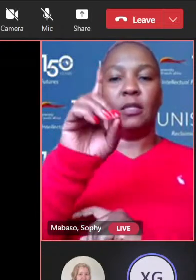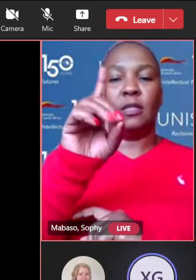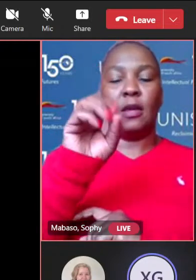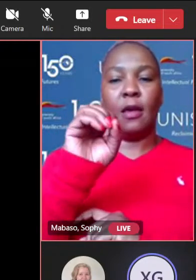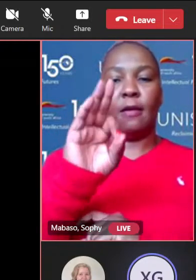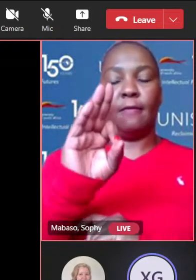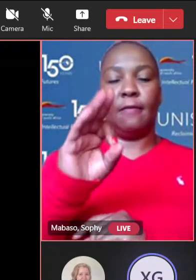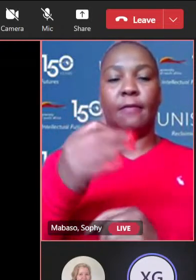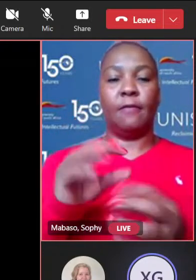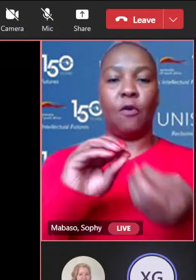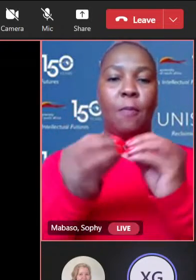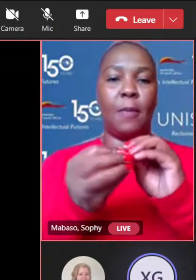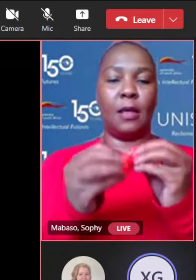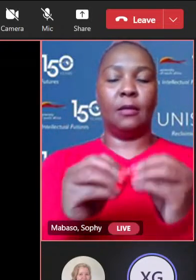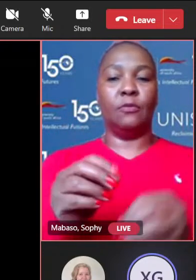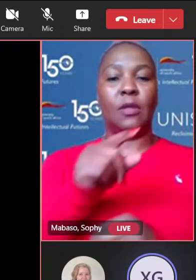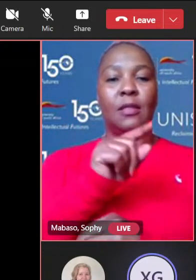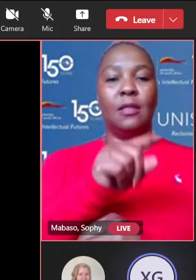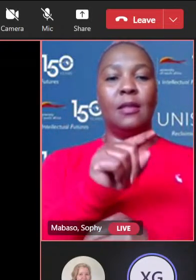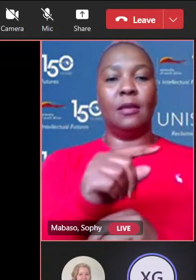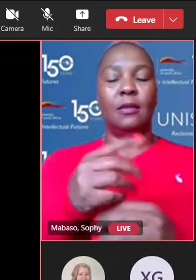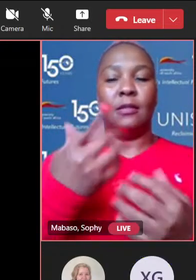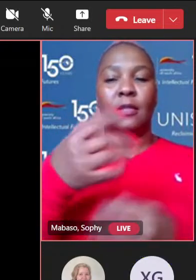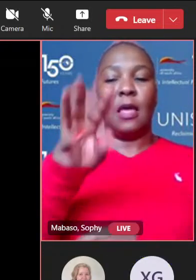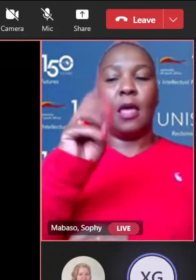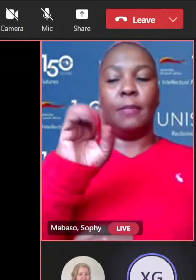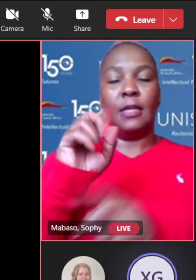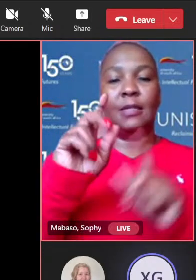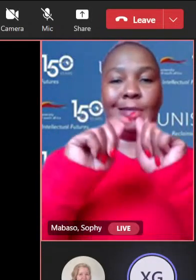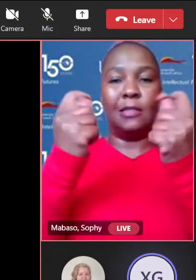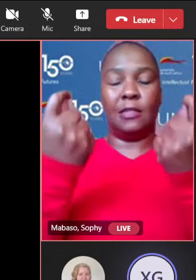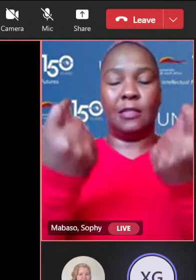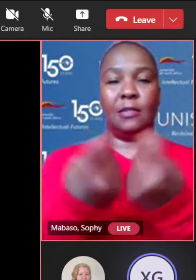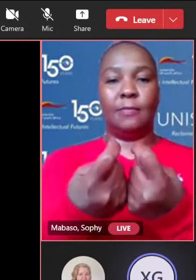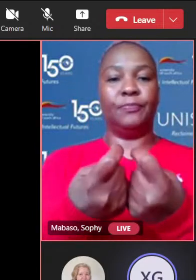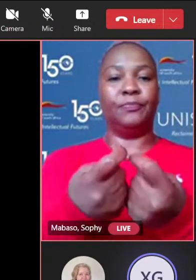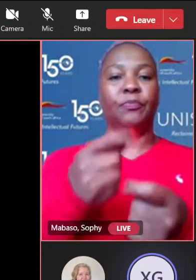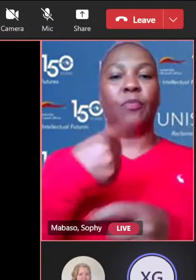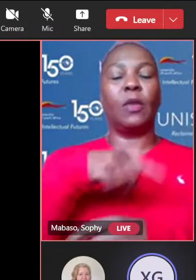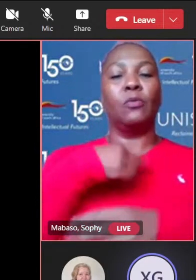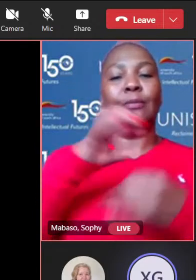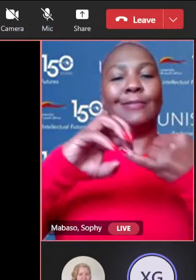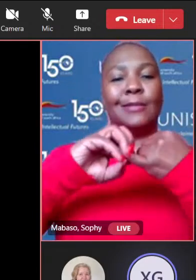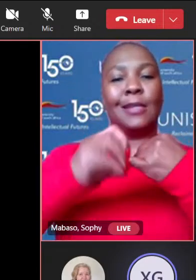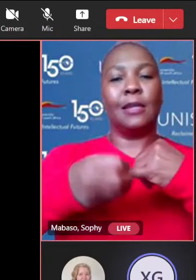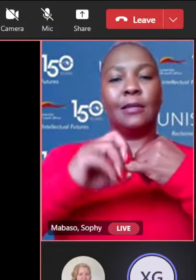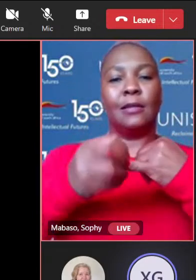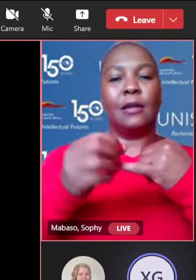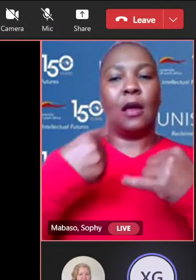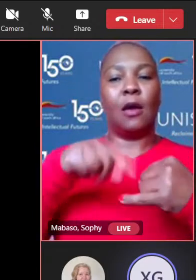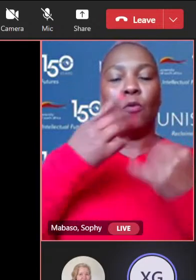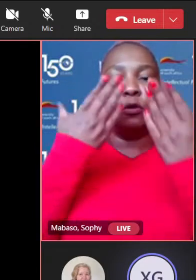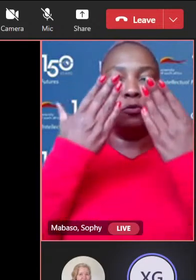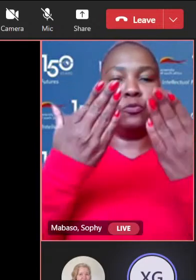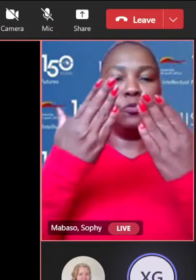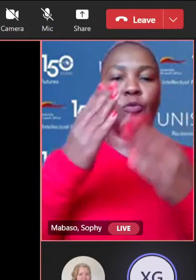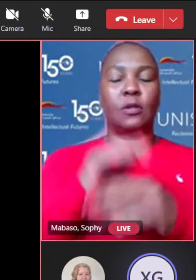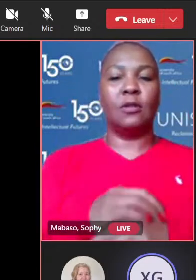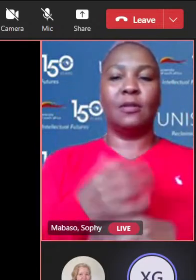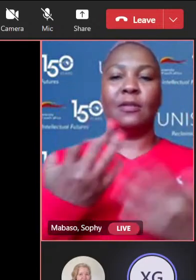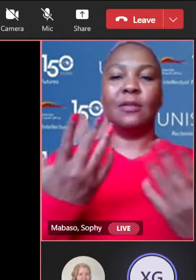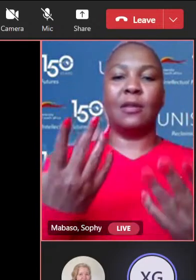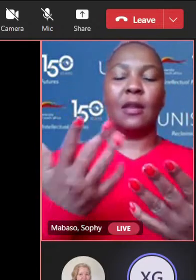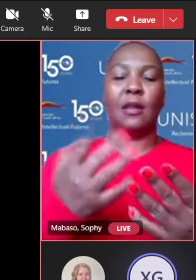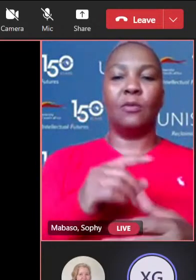PDF. With regards to MS Teams, there we train our students on how to use MS